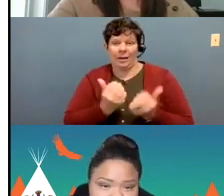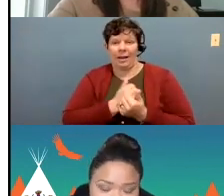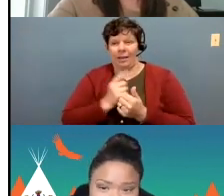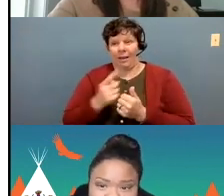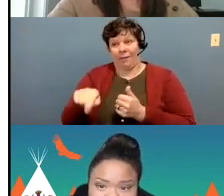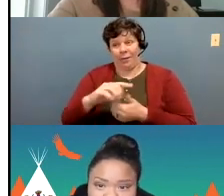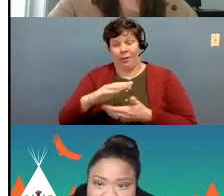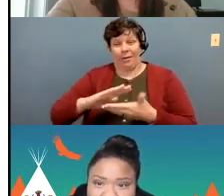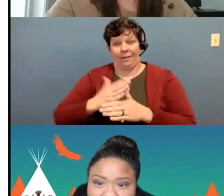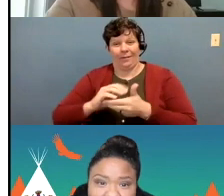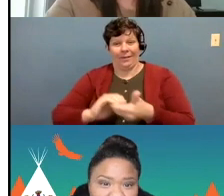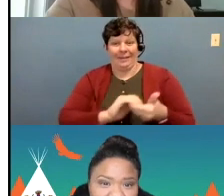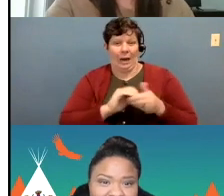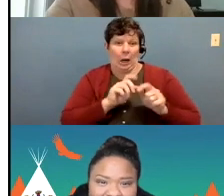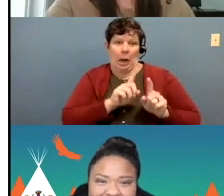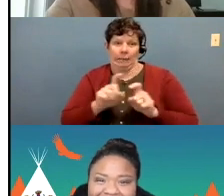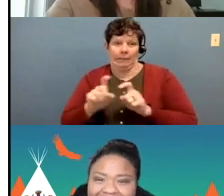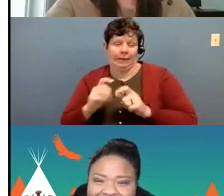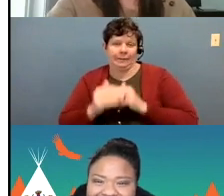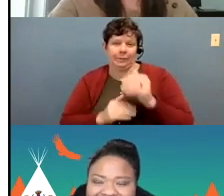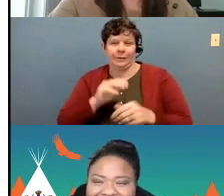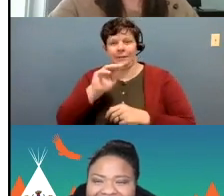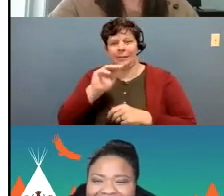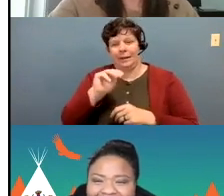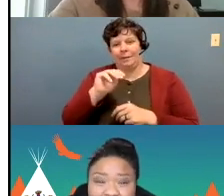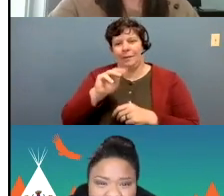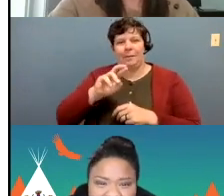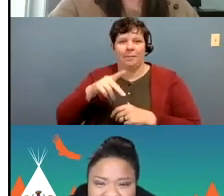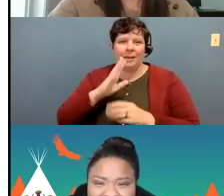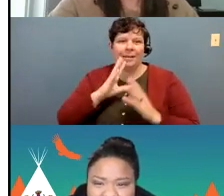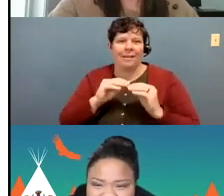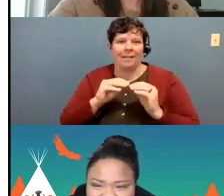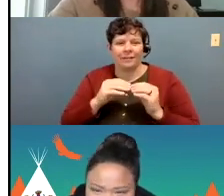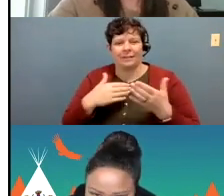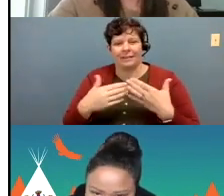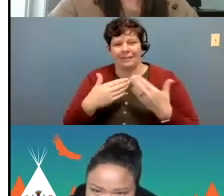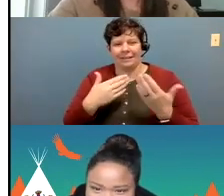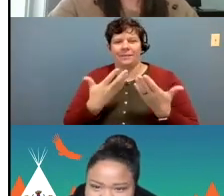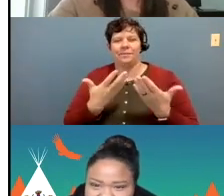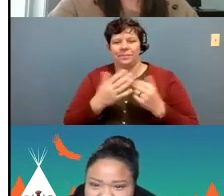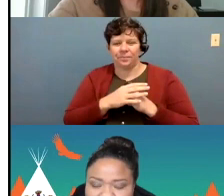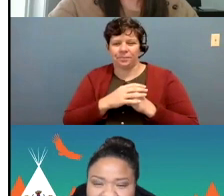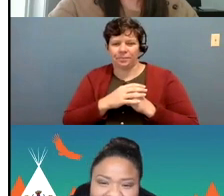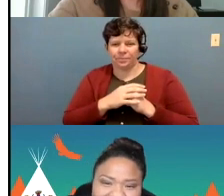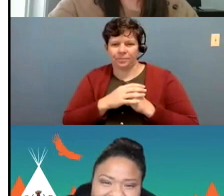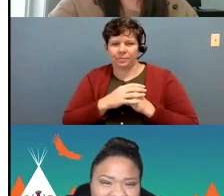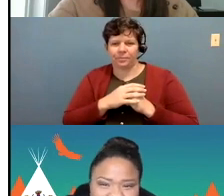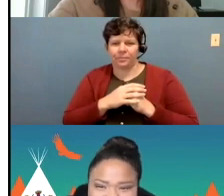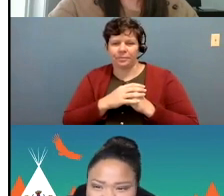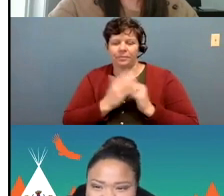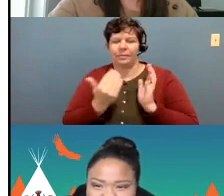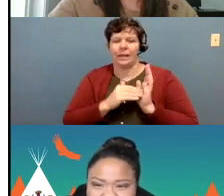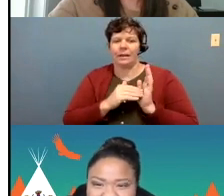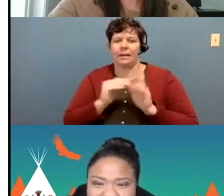guinea pig of ours called the MMIP conference, virtually especially. Again, just as a